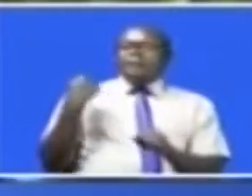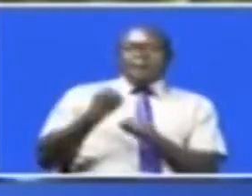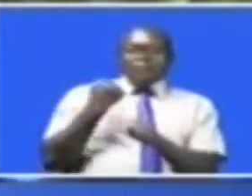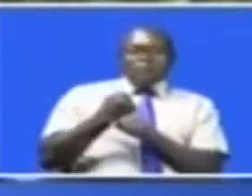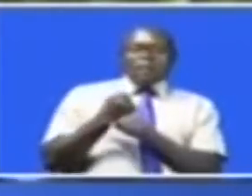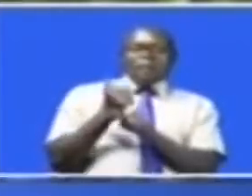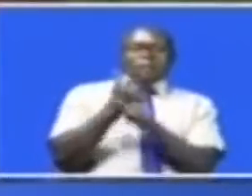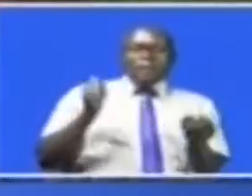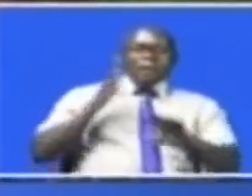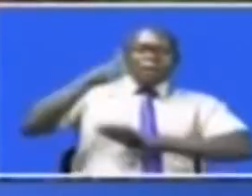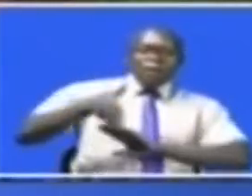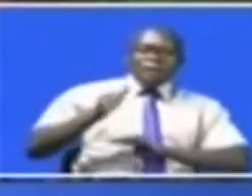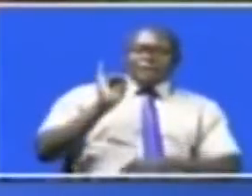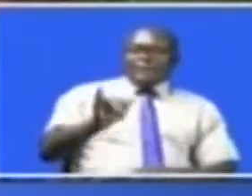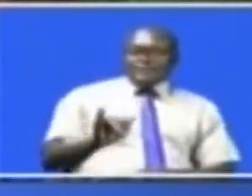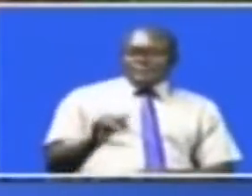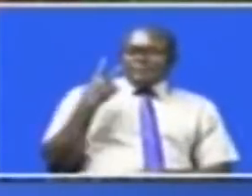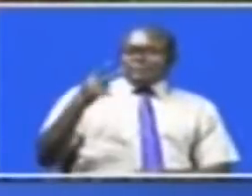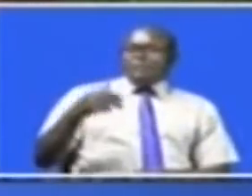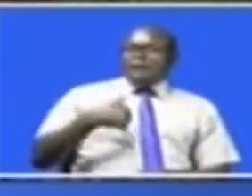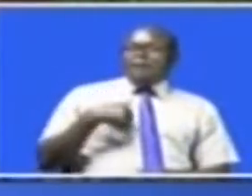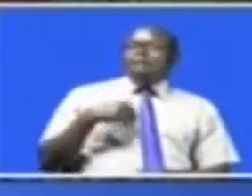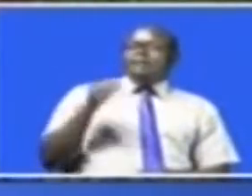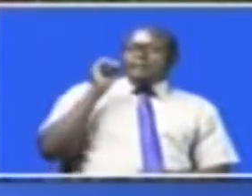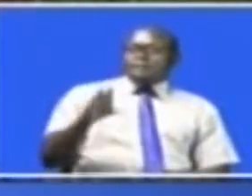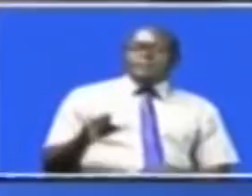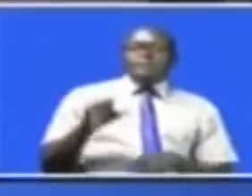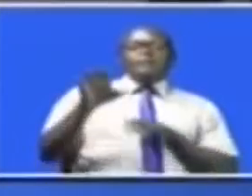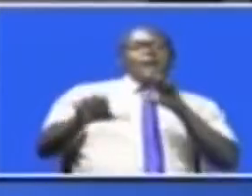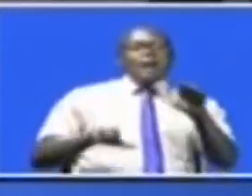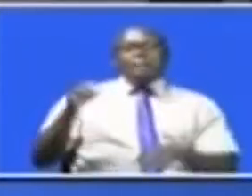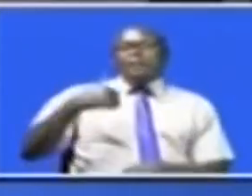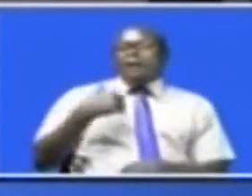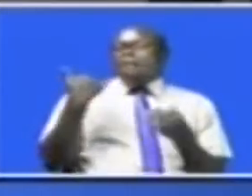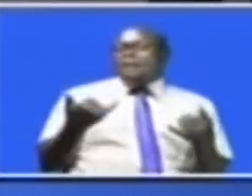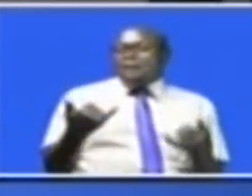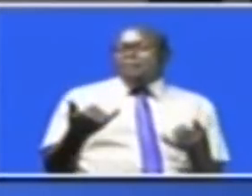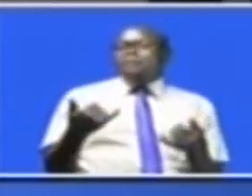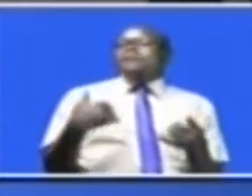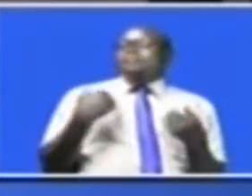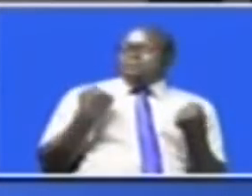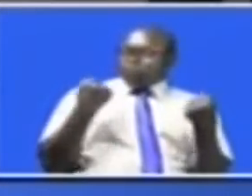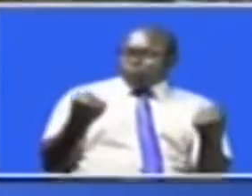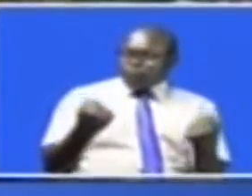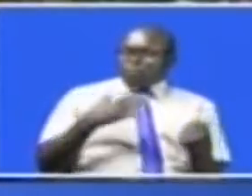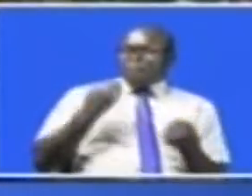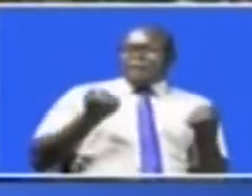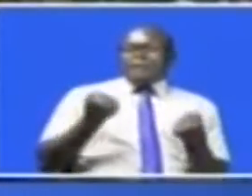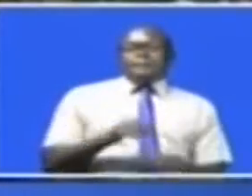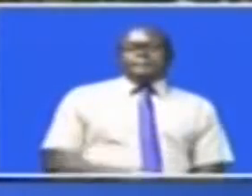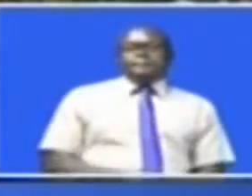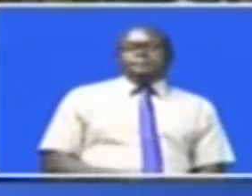or beyond that. You can see I'm keeping very expensive animal there, and now I am driving.